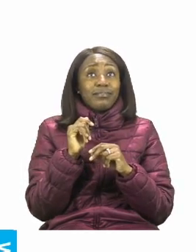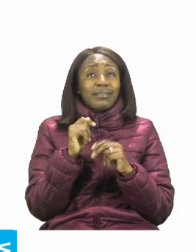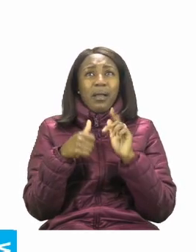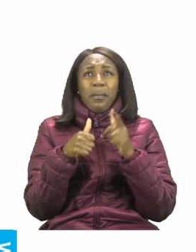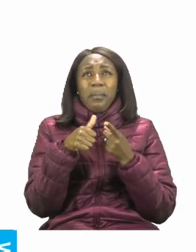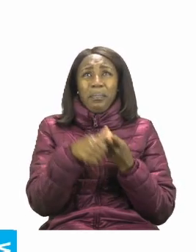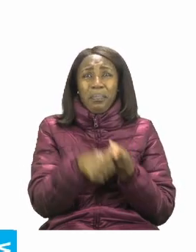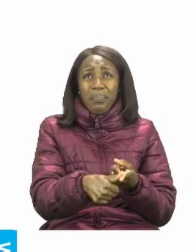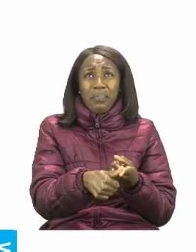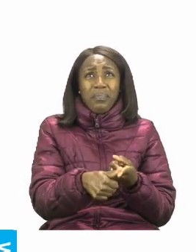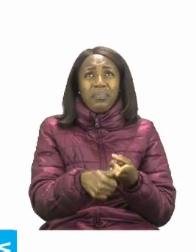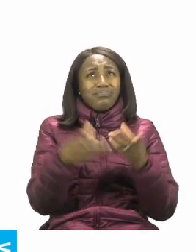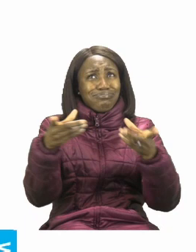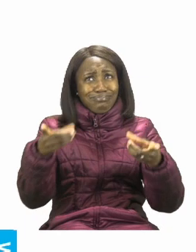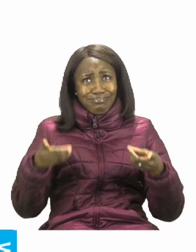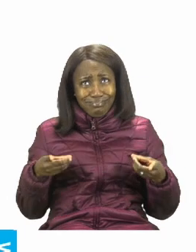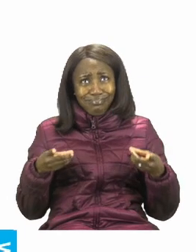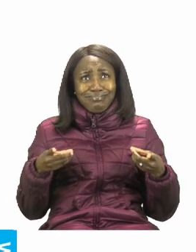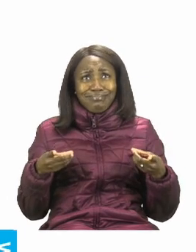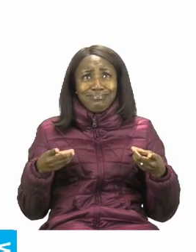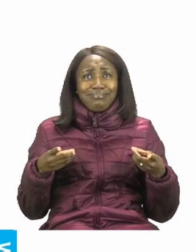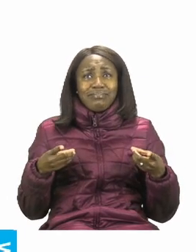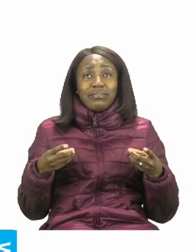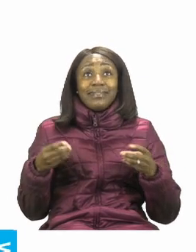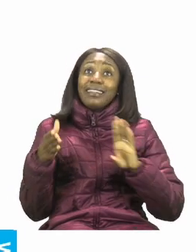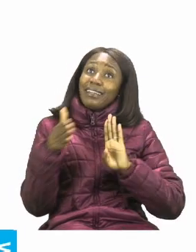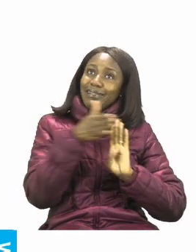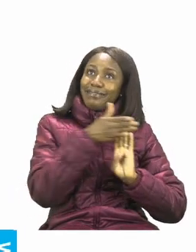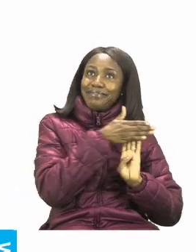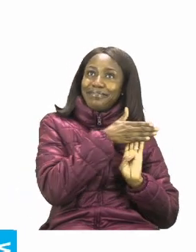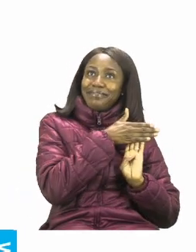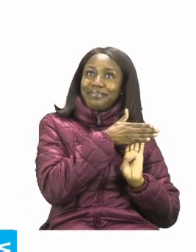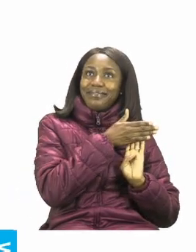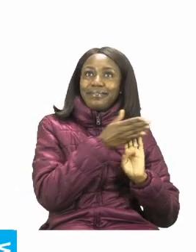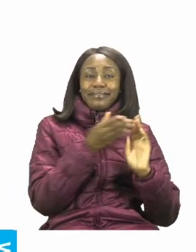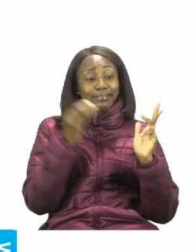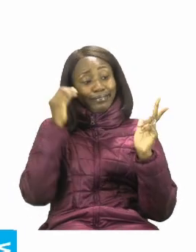harmful, dangerous, safe,